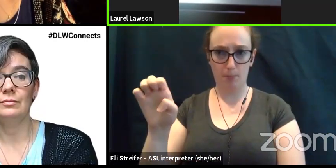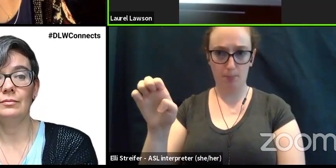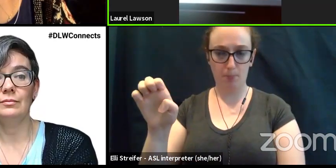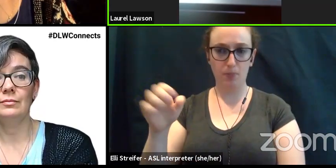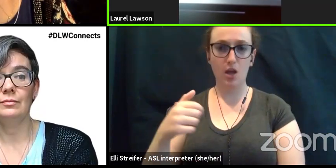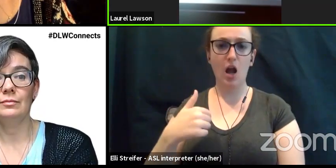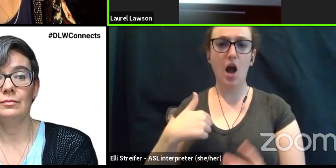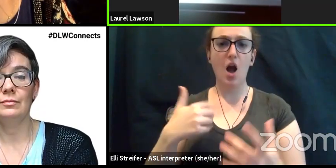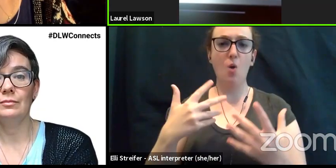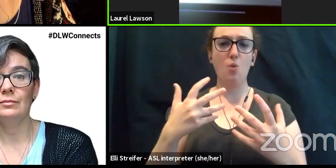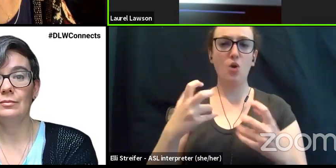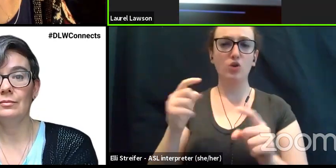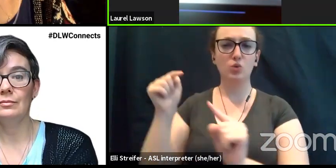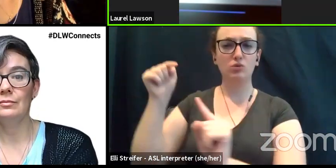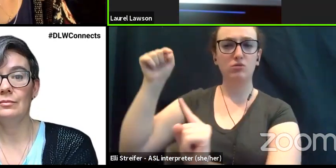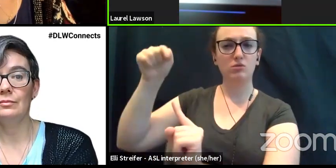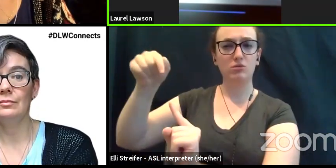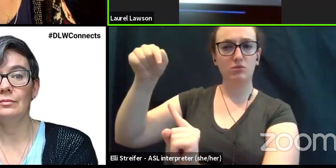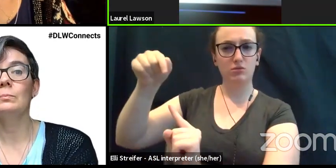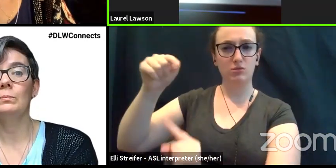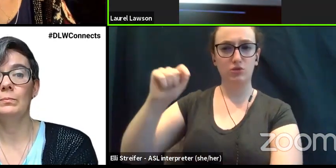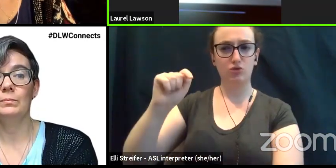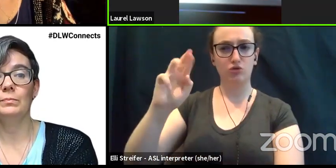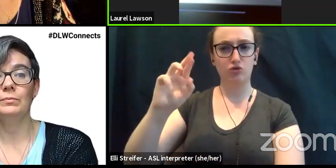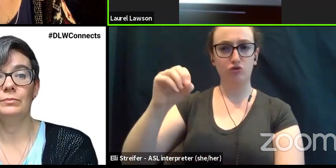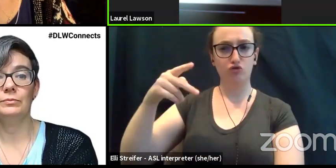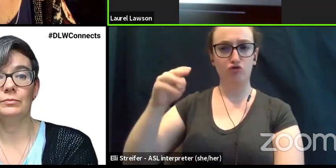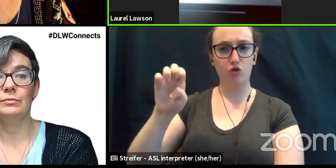to go for the second one first.